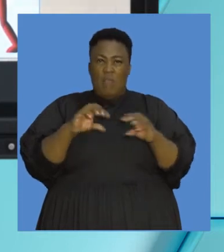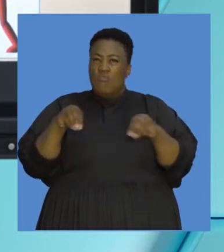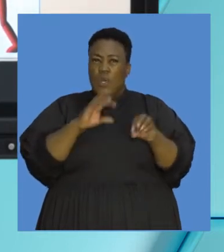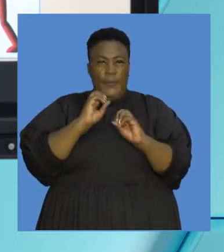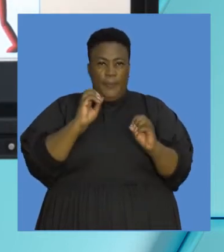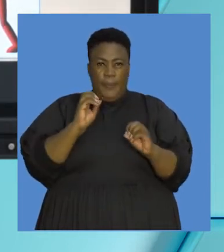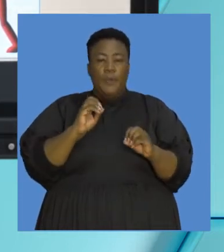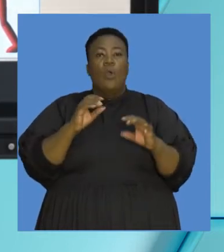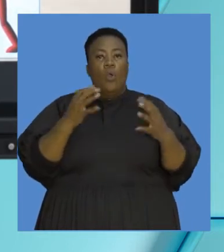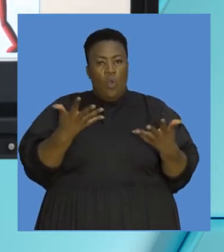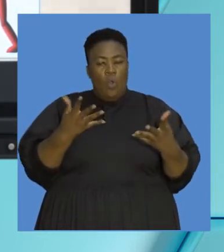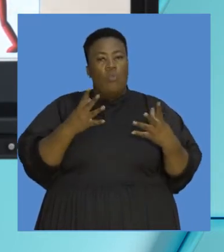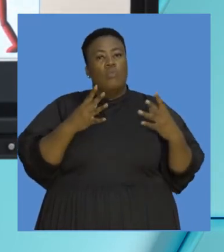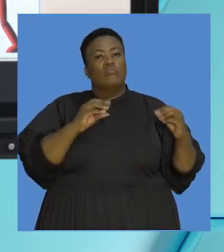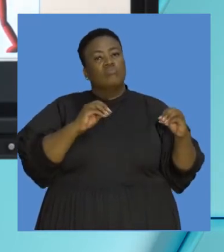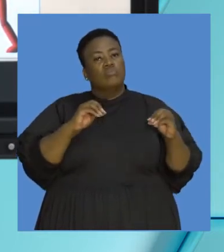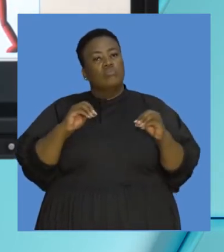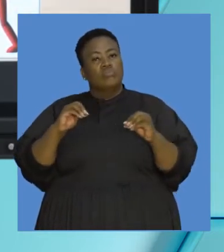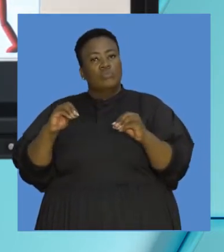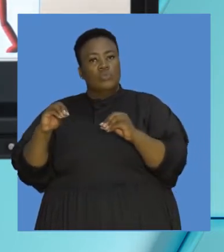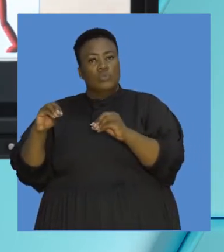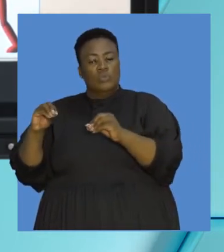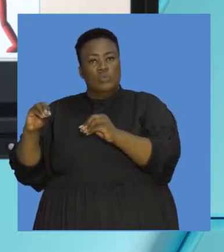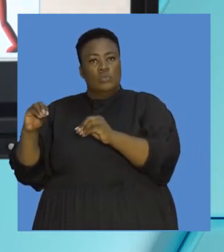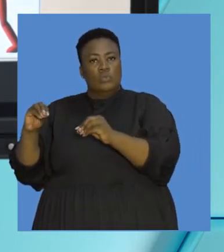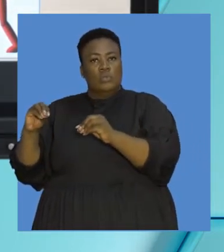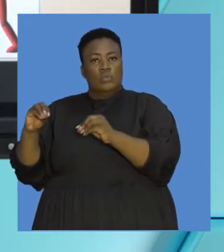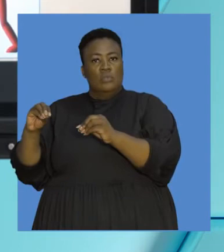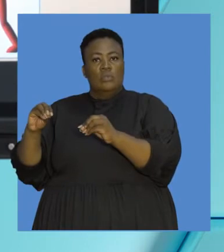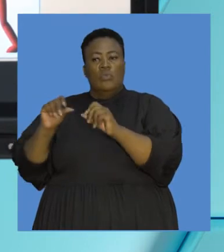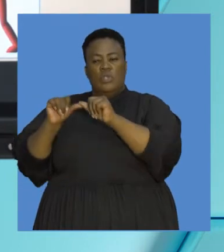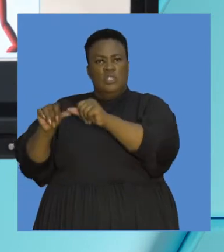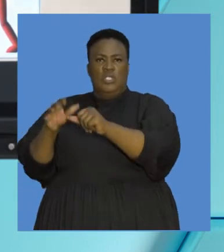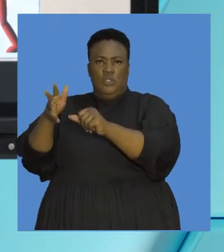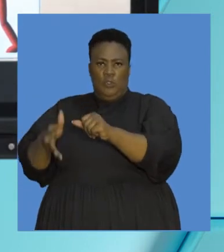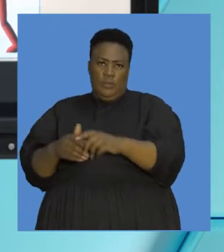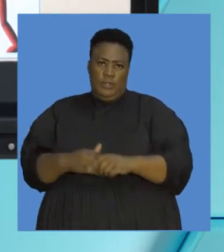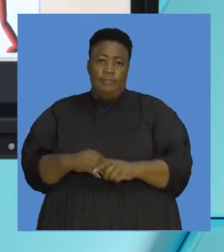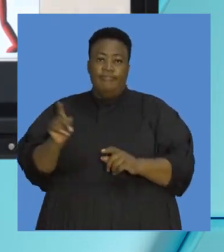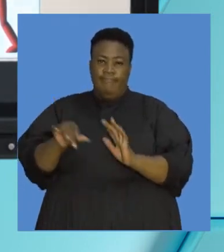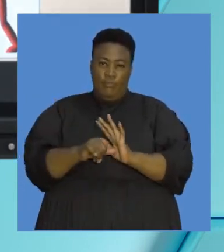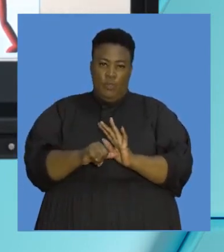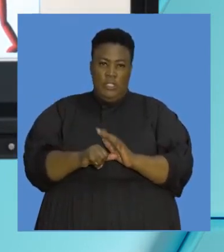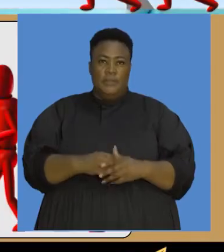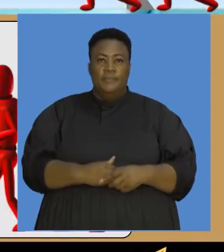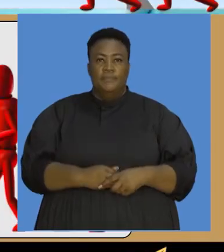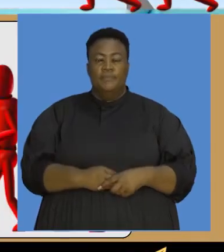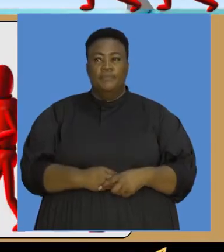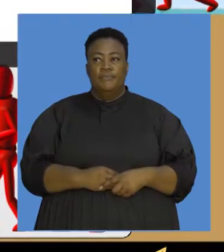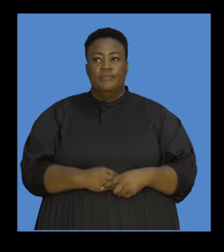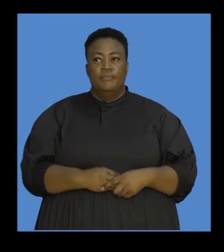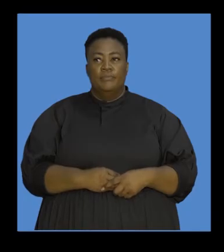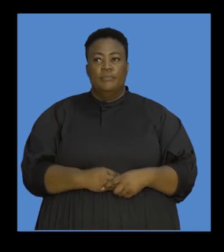or it's going to keep going at constant velocity in the direction it was going in. Very, very important.